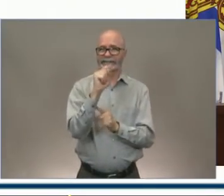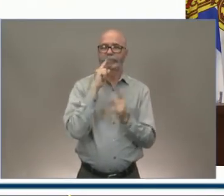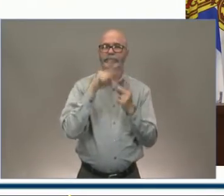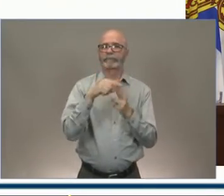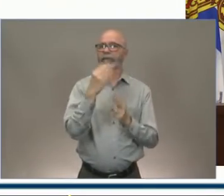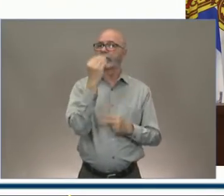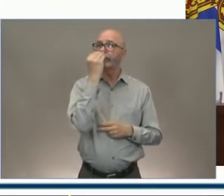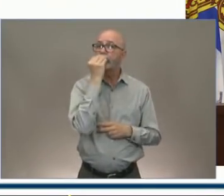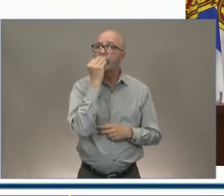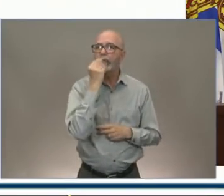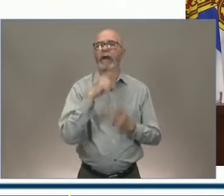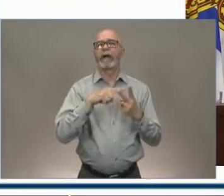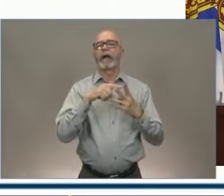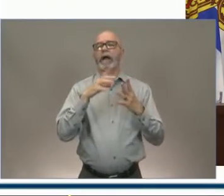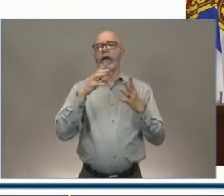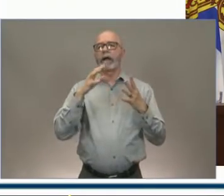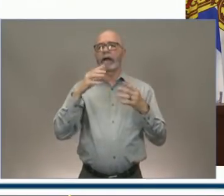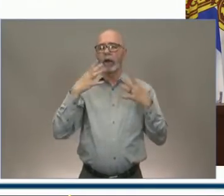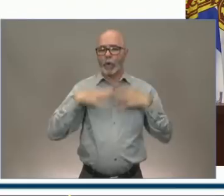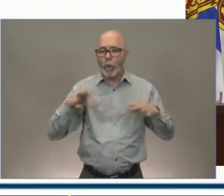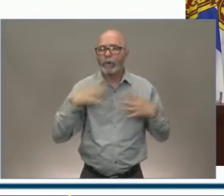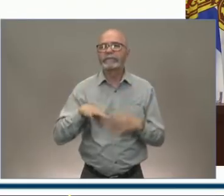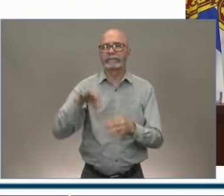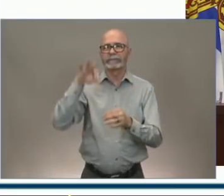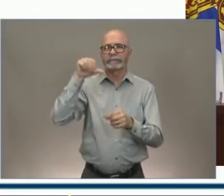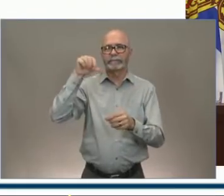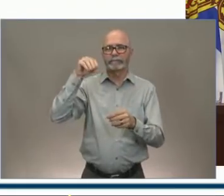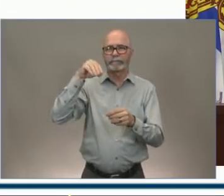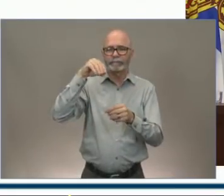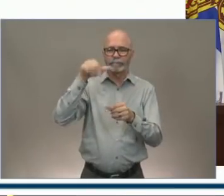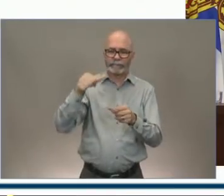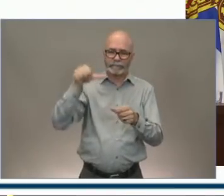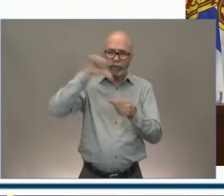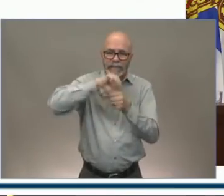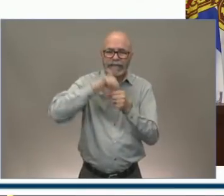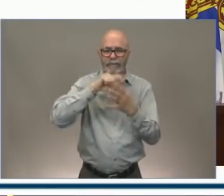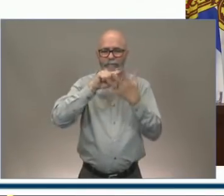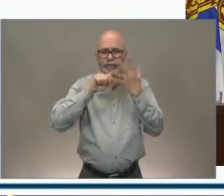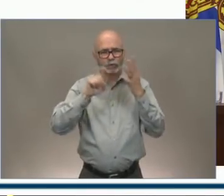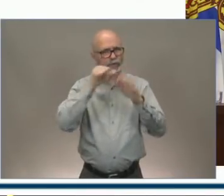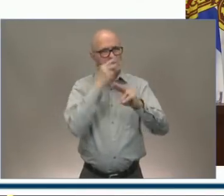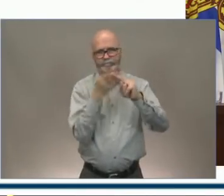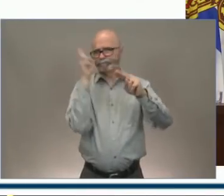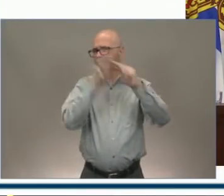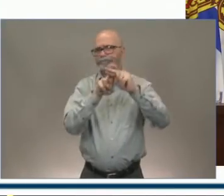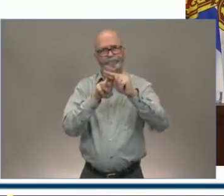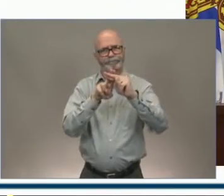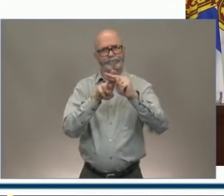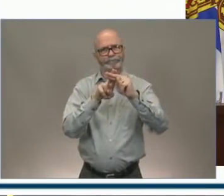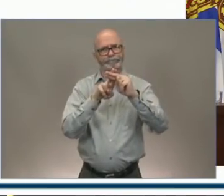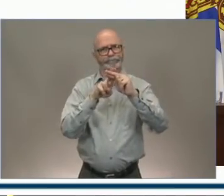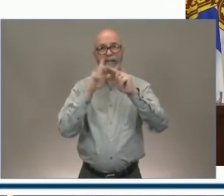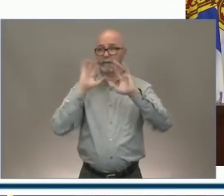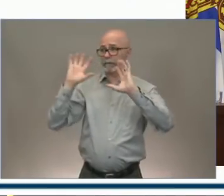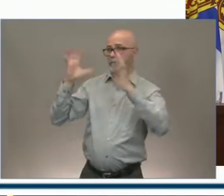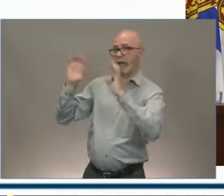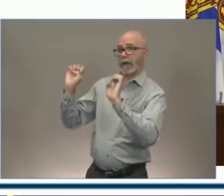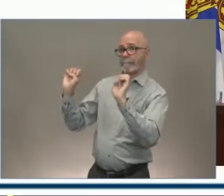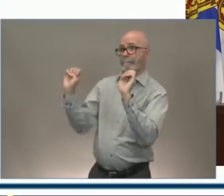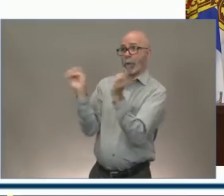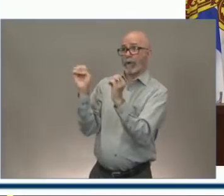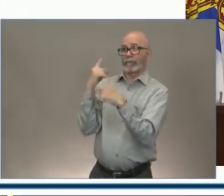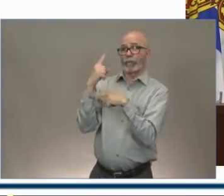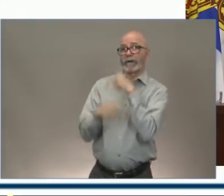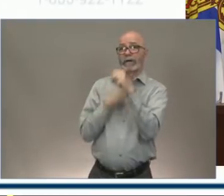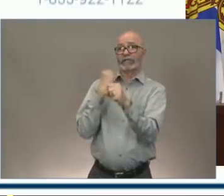fuel are not to increase. Since the state of emergency began almost a year ago, gas has gone up nearly